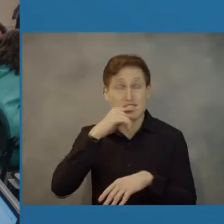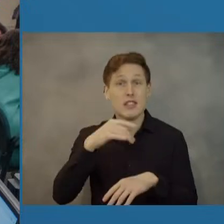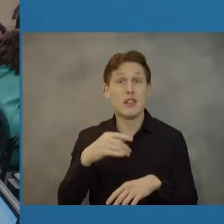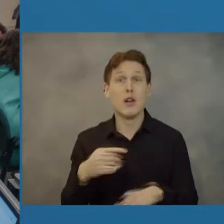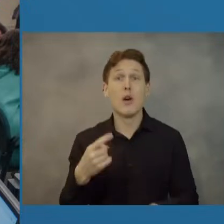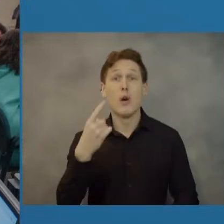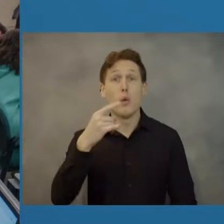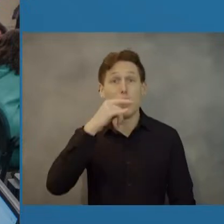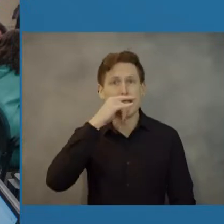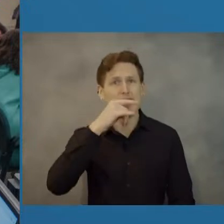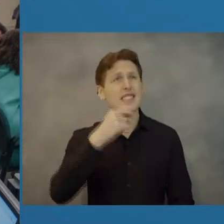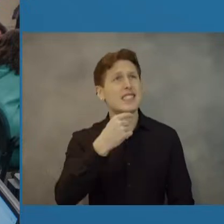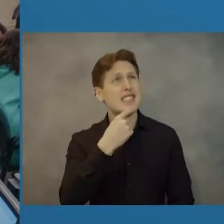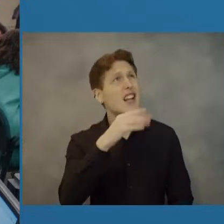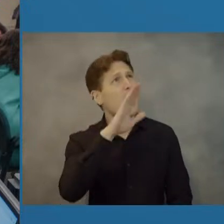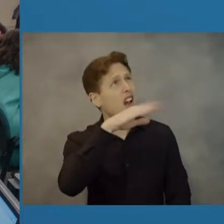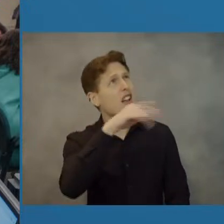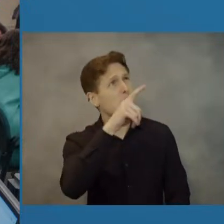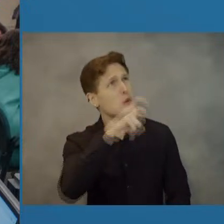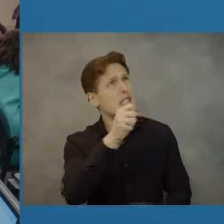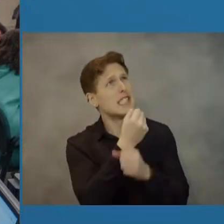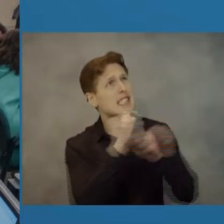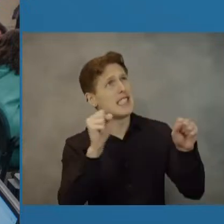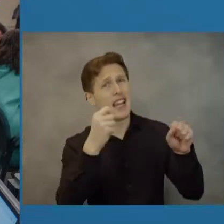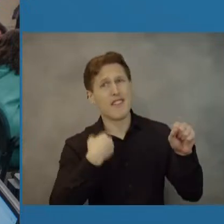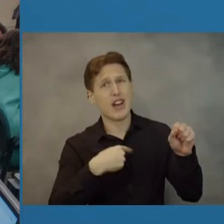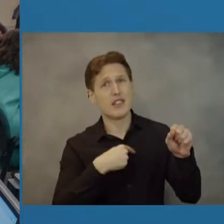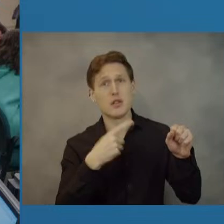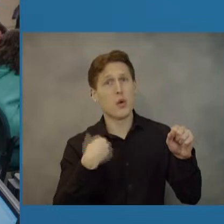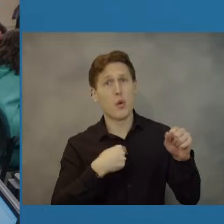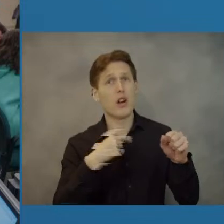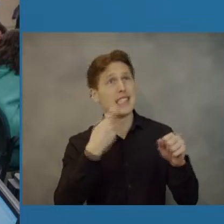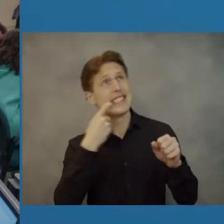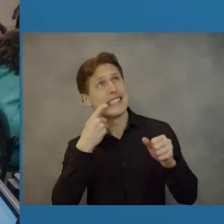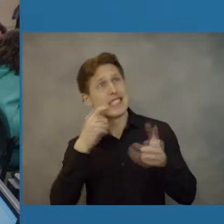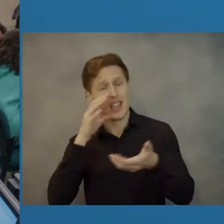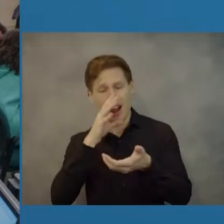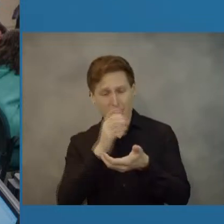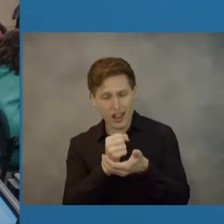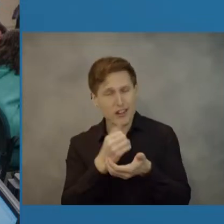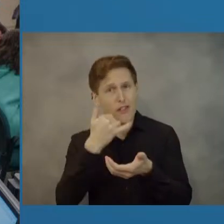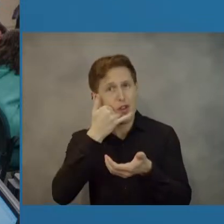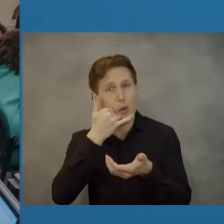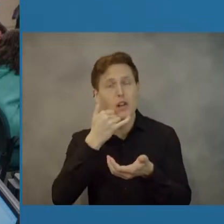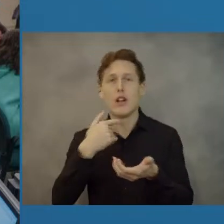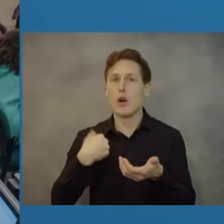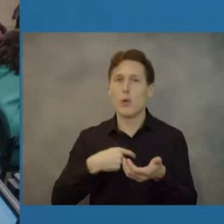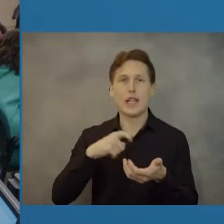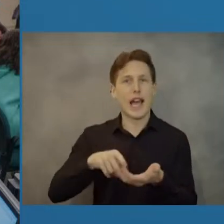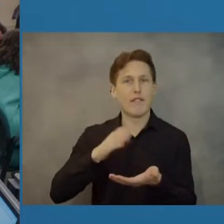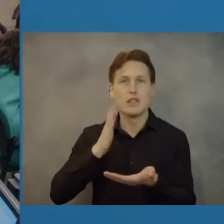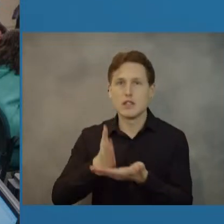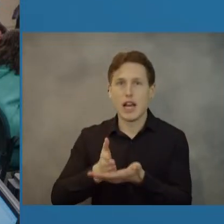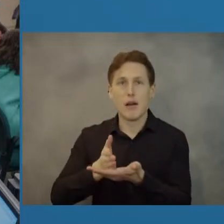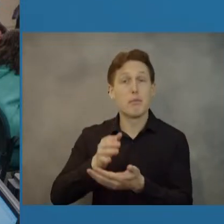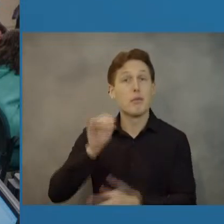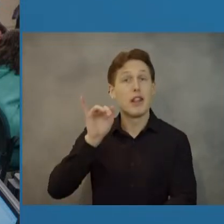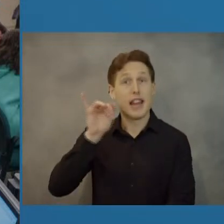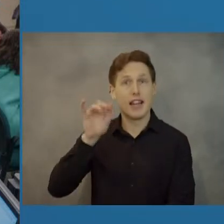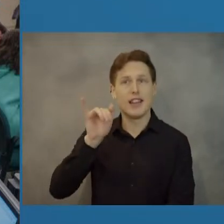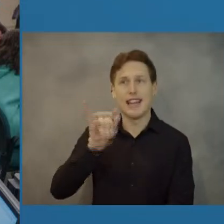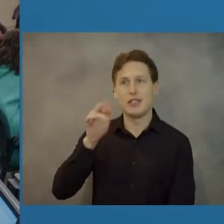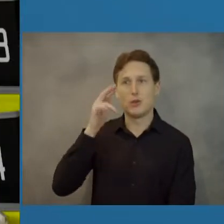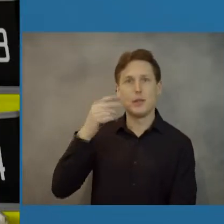from ourselves. We have to stop." That's why I'm proud that this budget establishes our landmark distraction-free